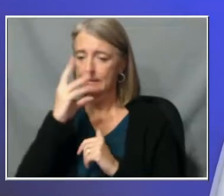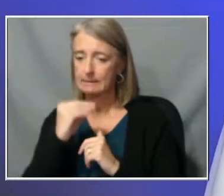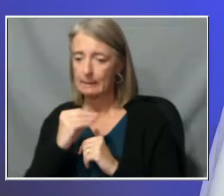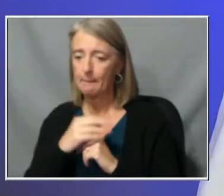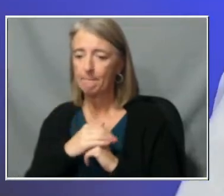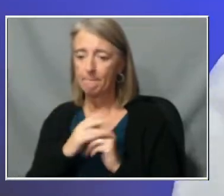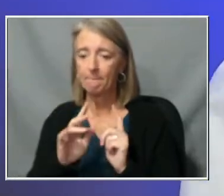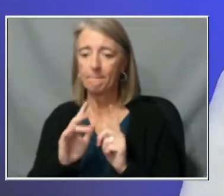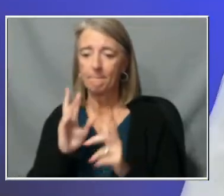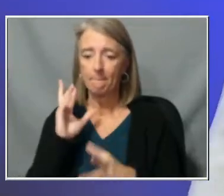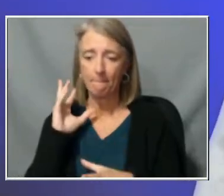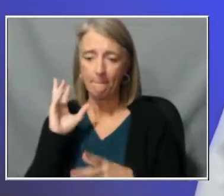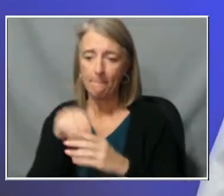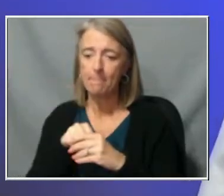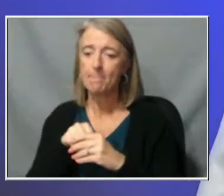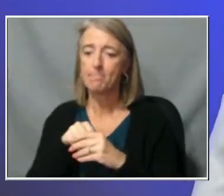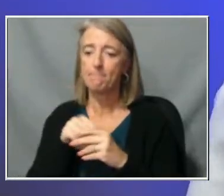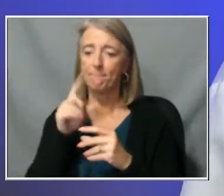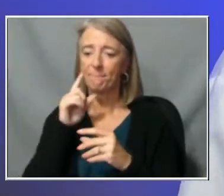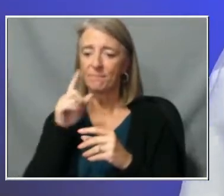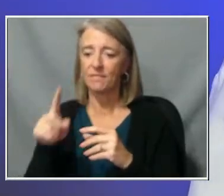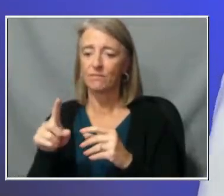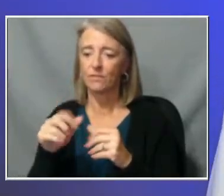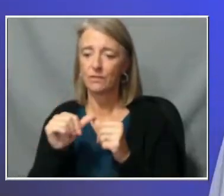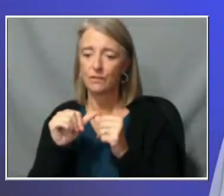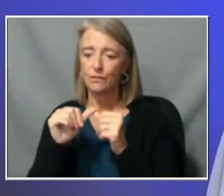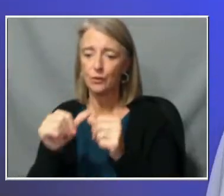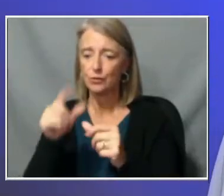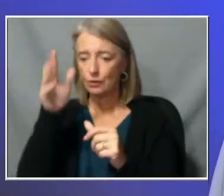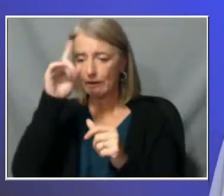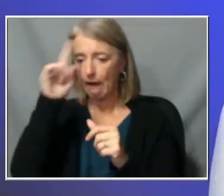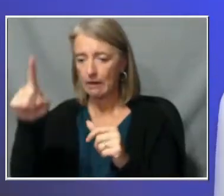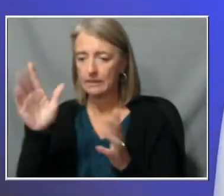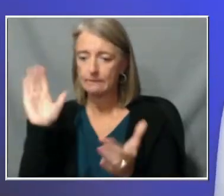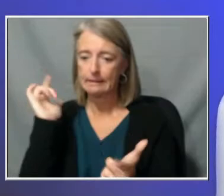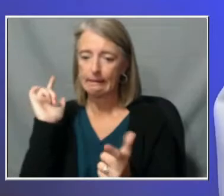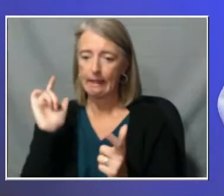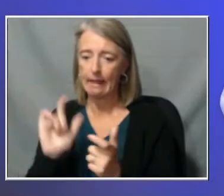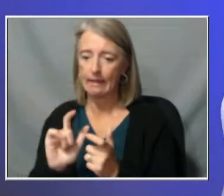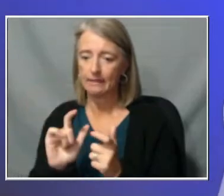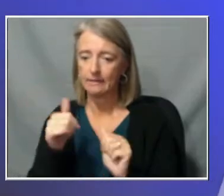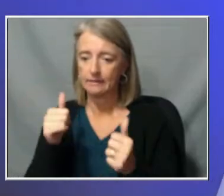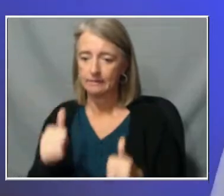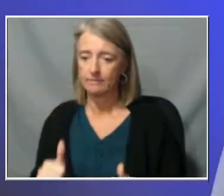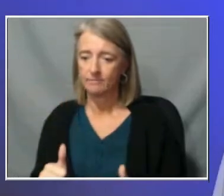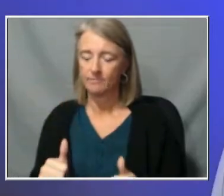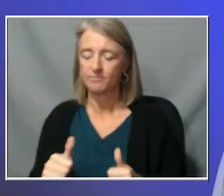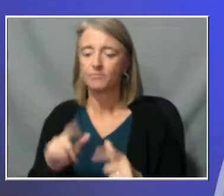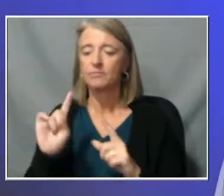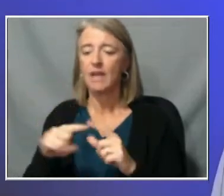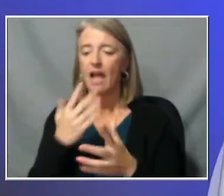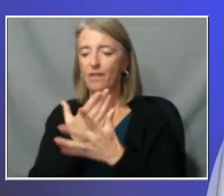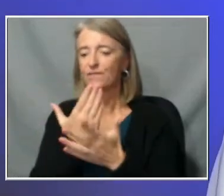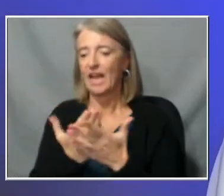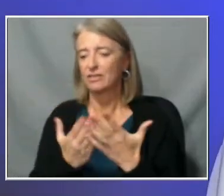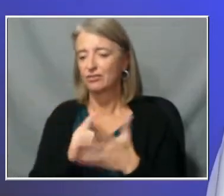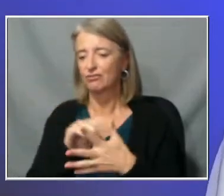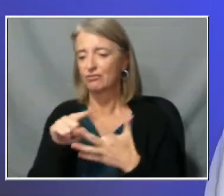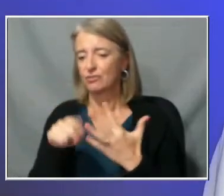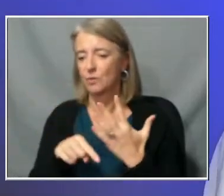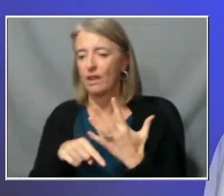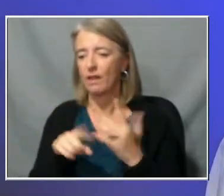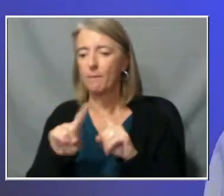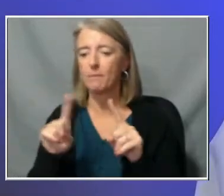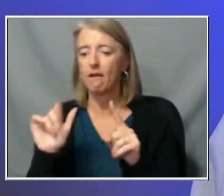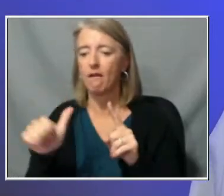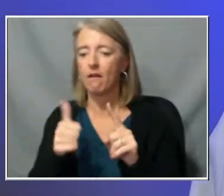huge factor in forestalling future cognitive decline. There's other factors as well, but one of the things I talk to people about, life